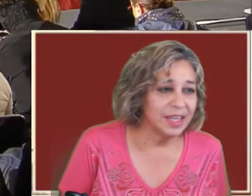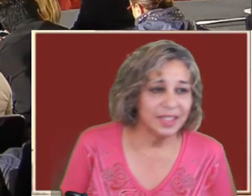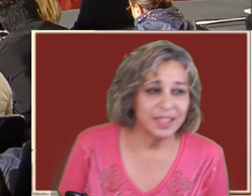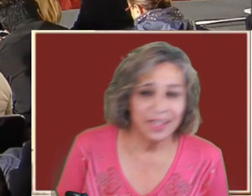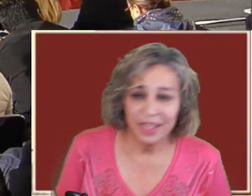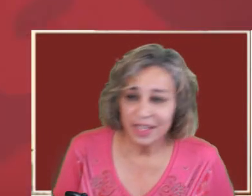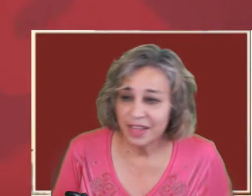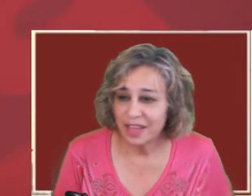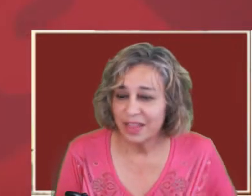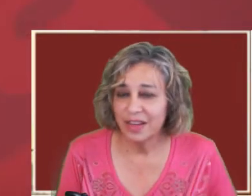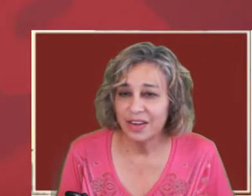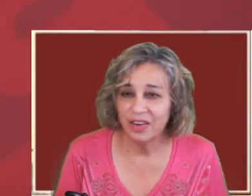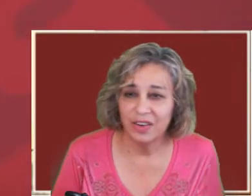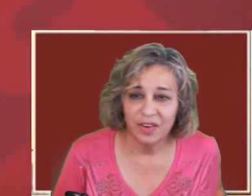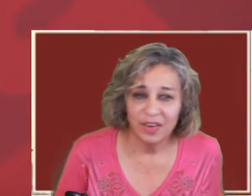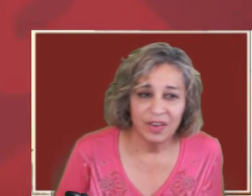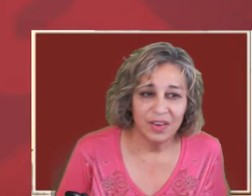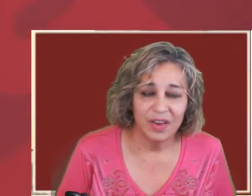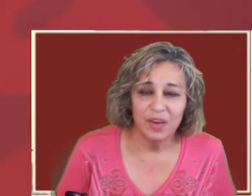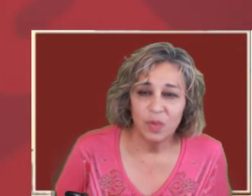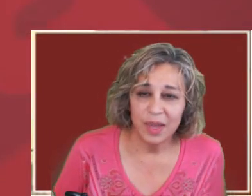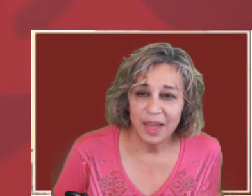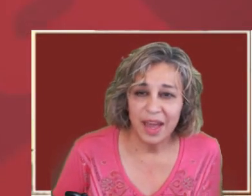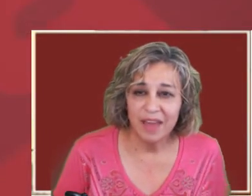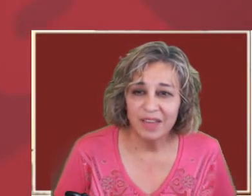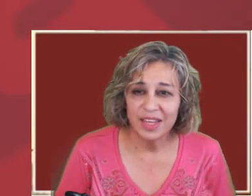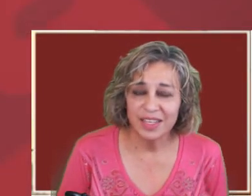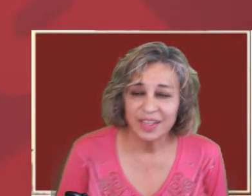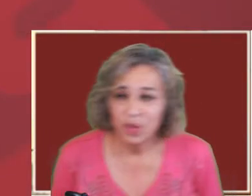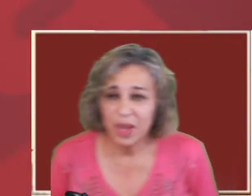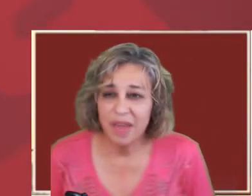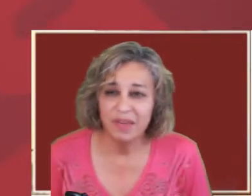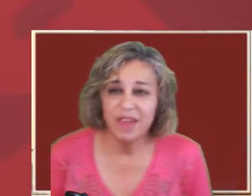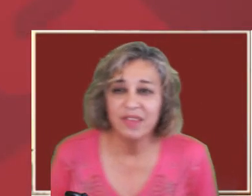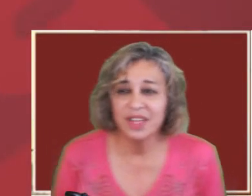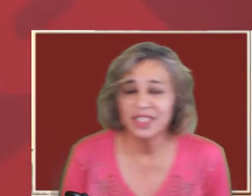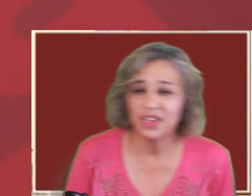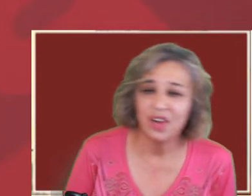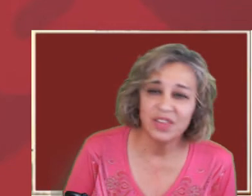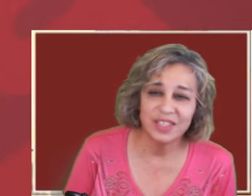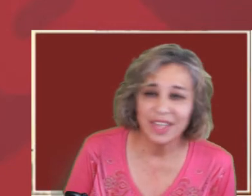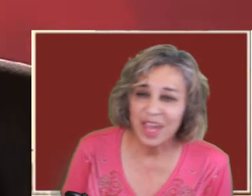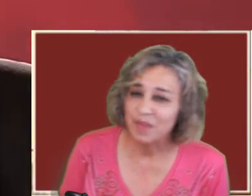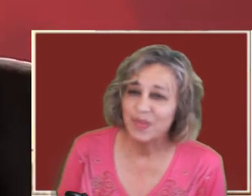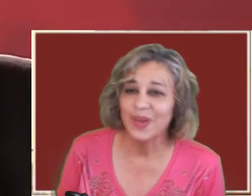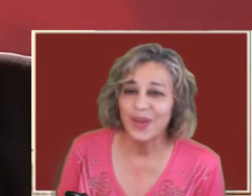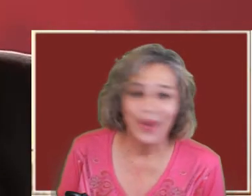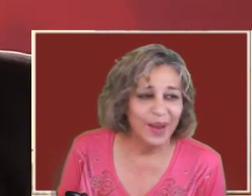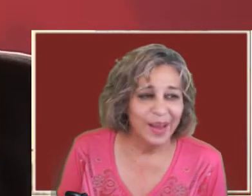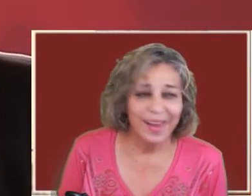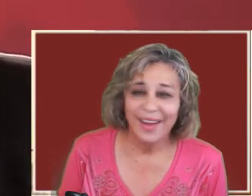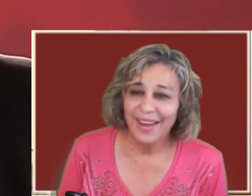he says they thought, oh, we have it. We have evidence. They're all the same.